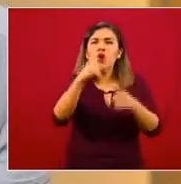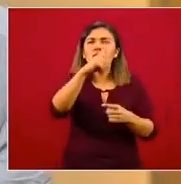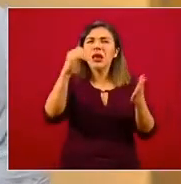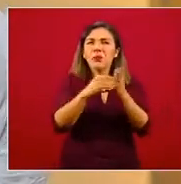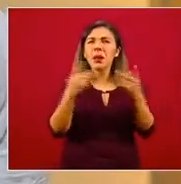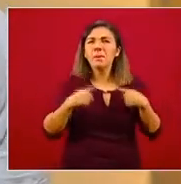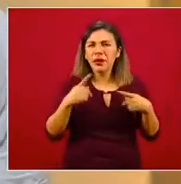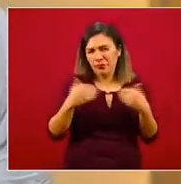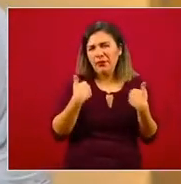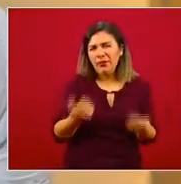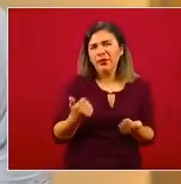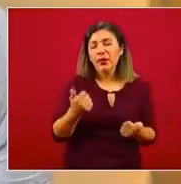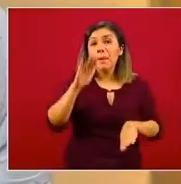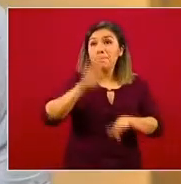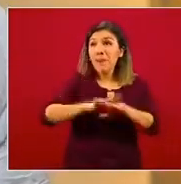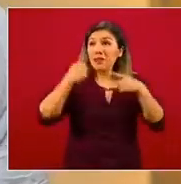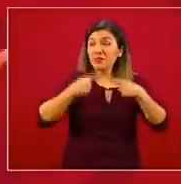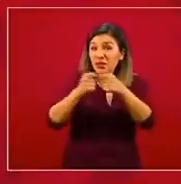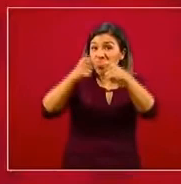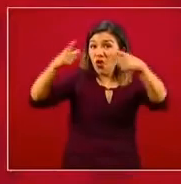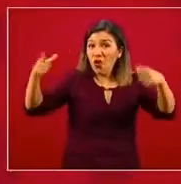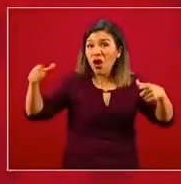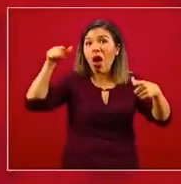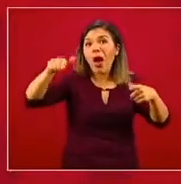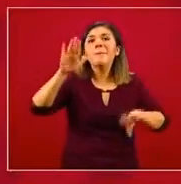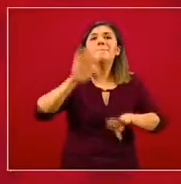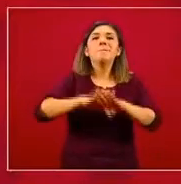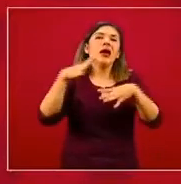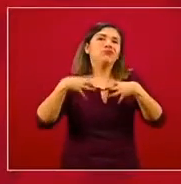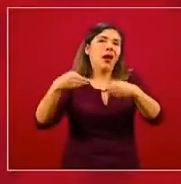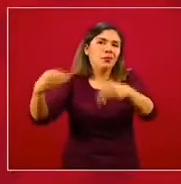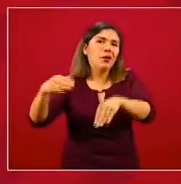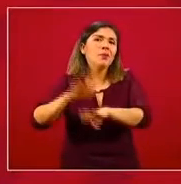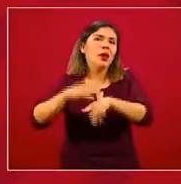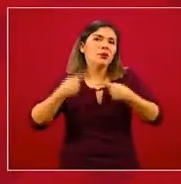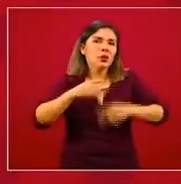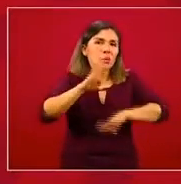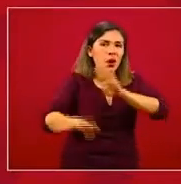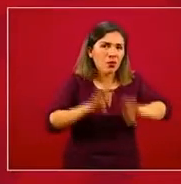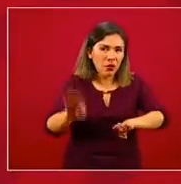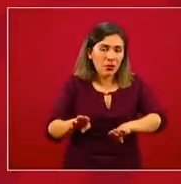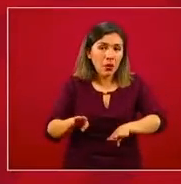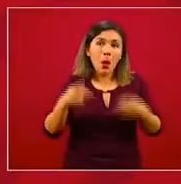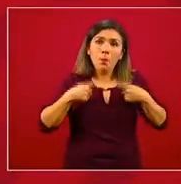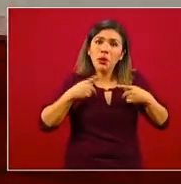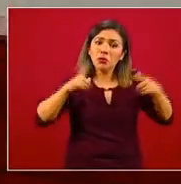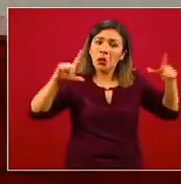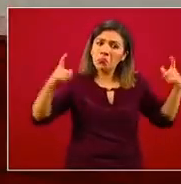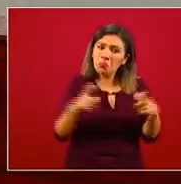8 or 10 times higher than what we've been living in Mexico. The more the population, the more cases of